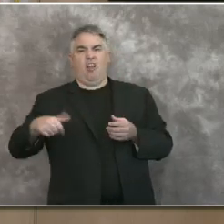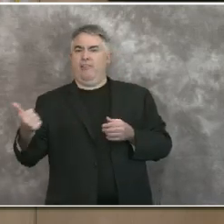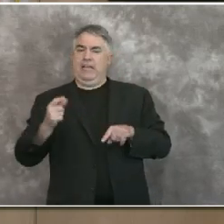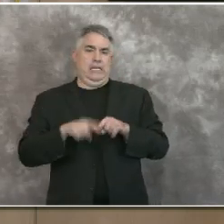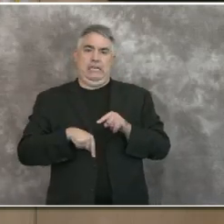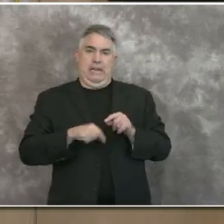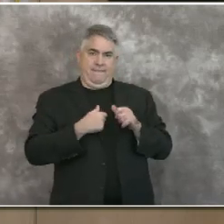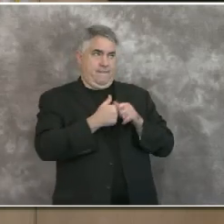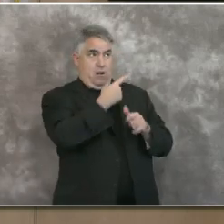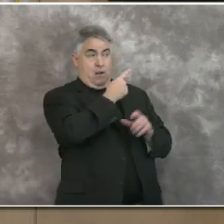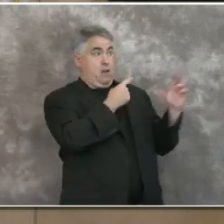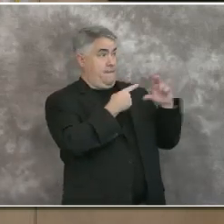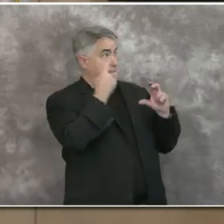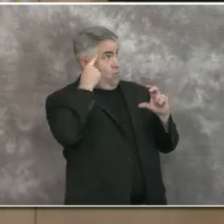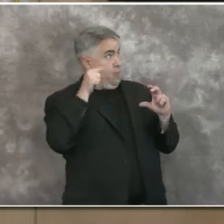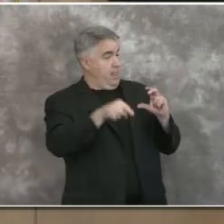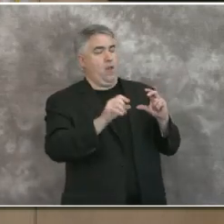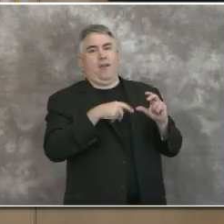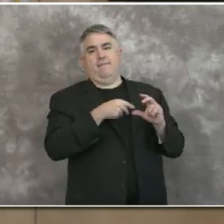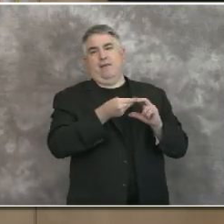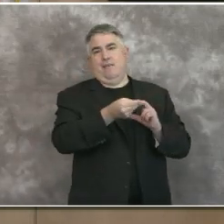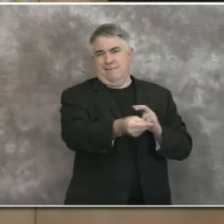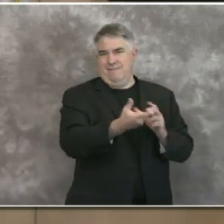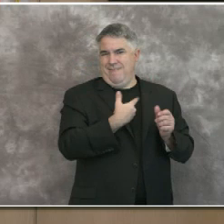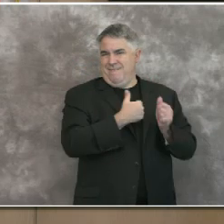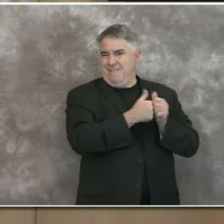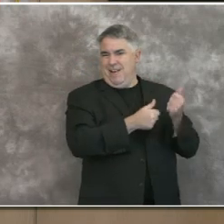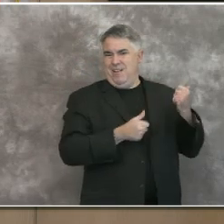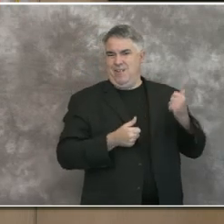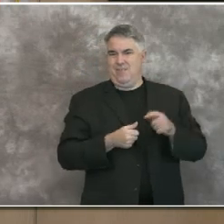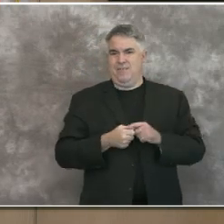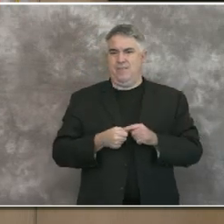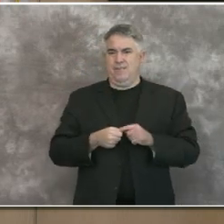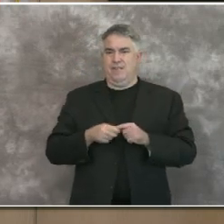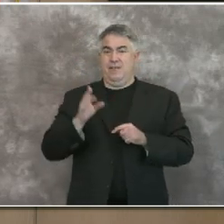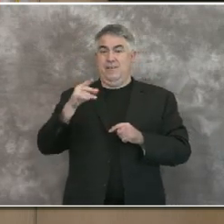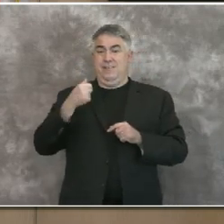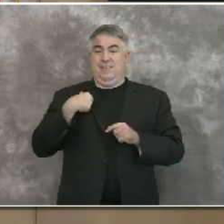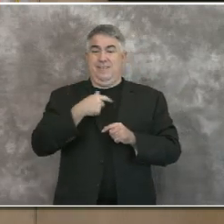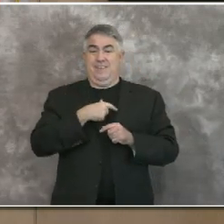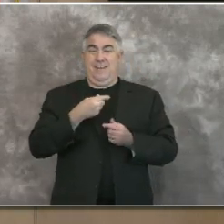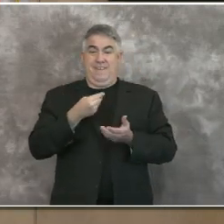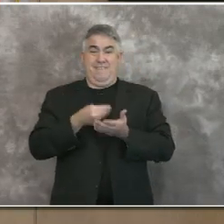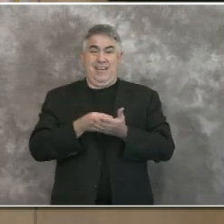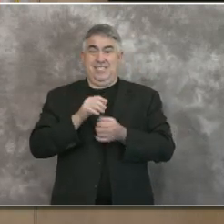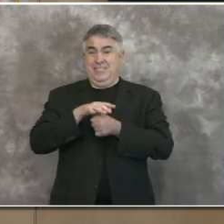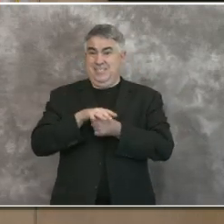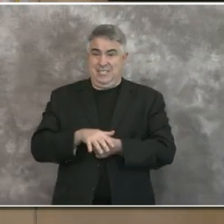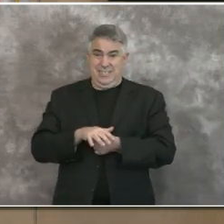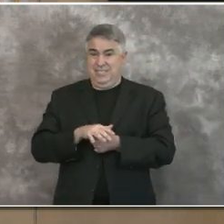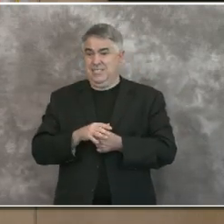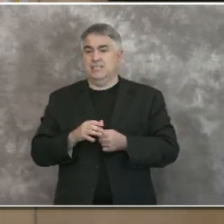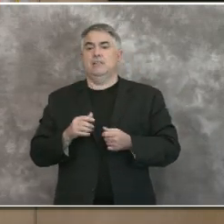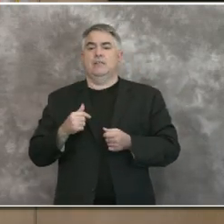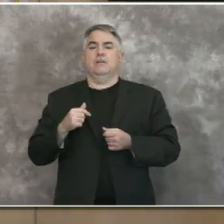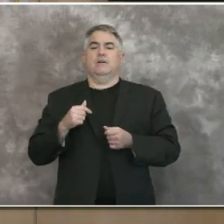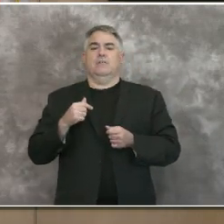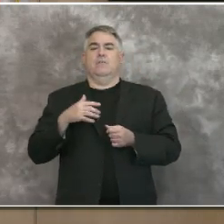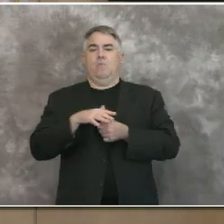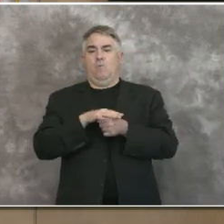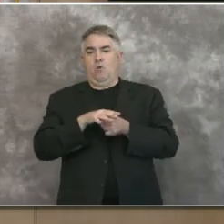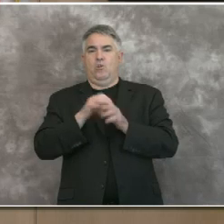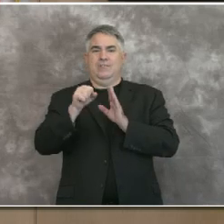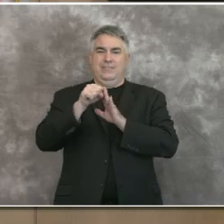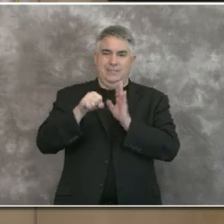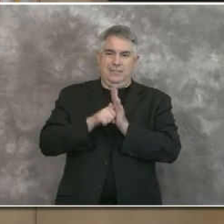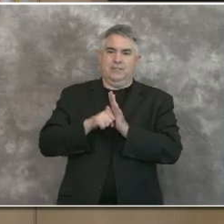challenges, which is why in every time of economic distress and difficulty, both local governments, state governments, as well as business